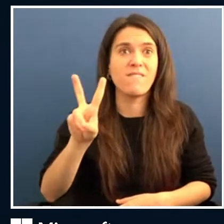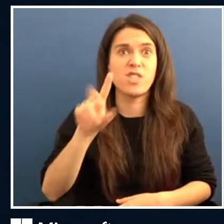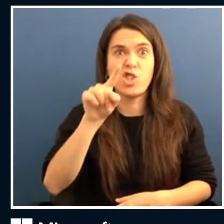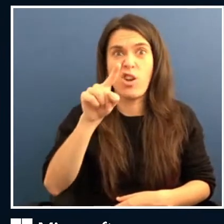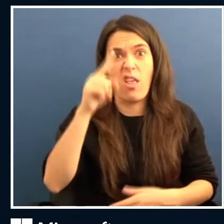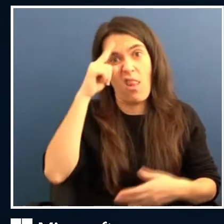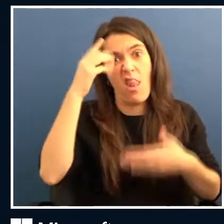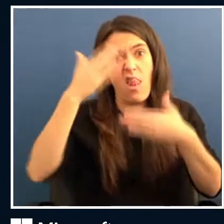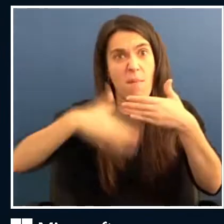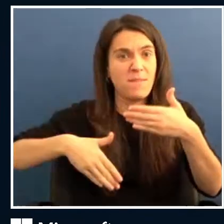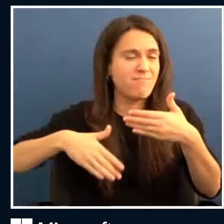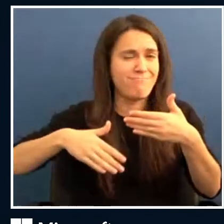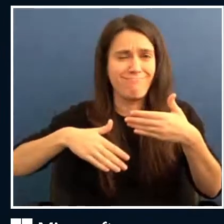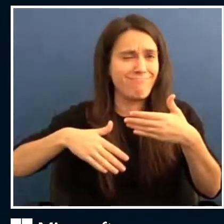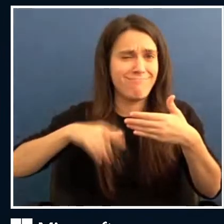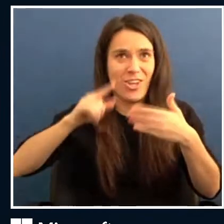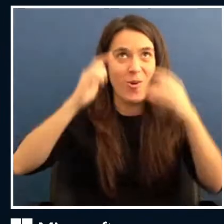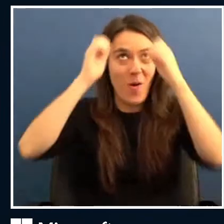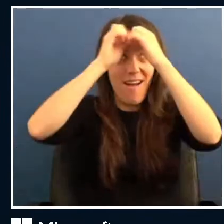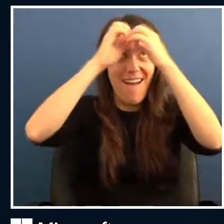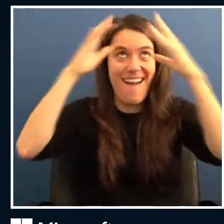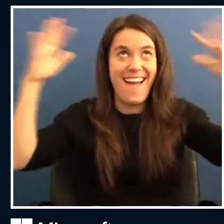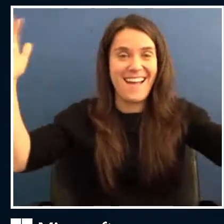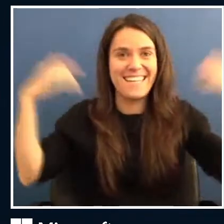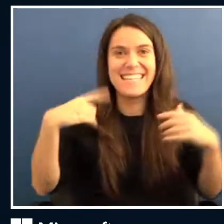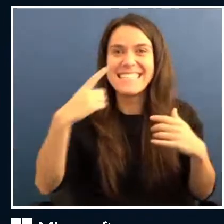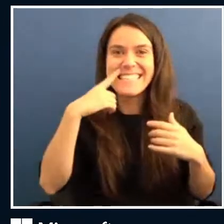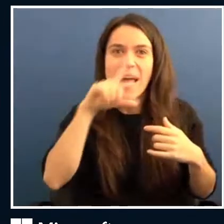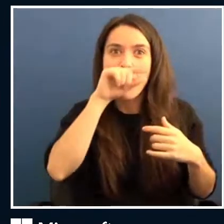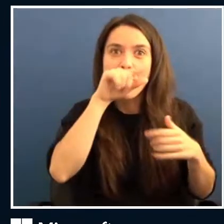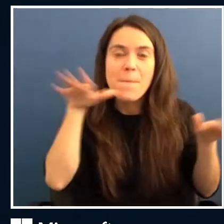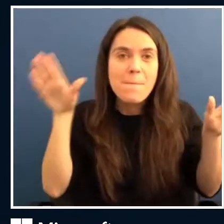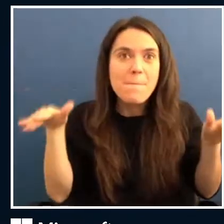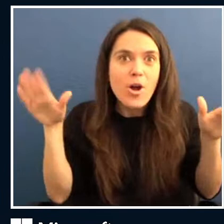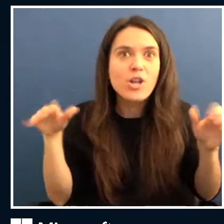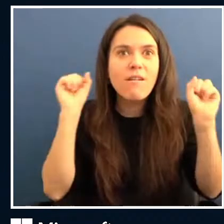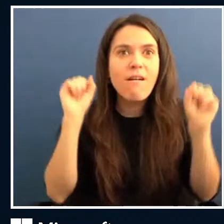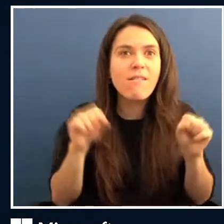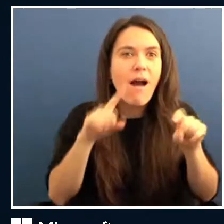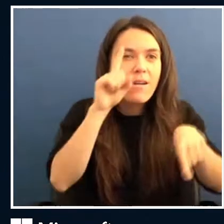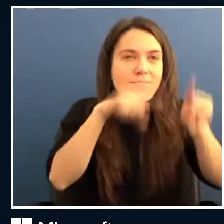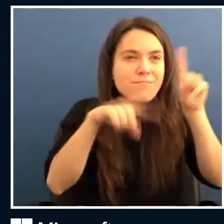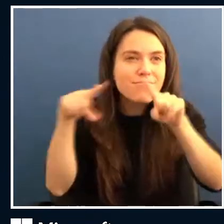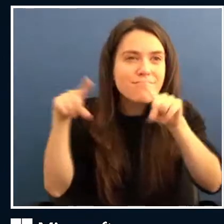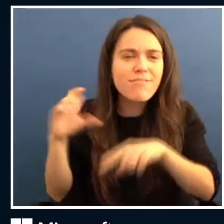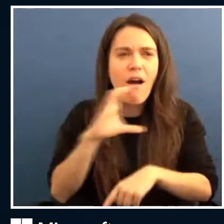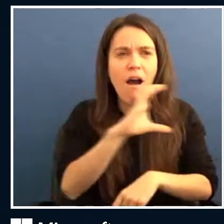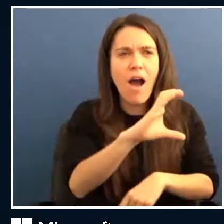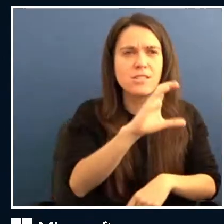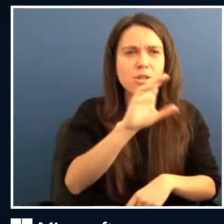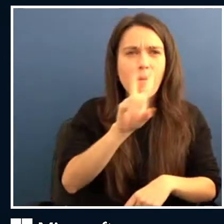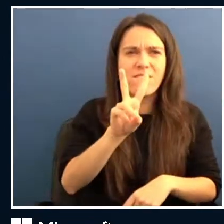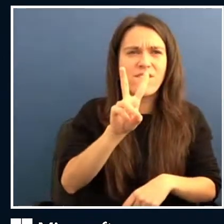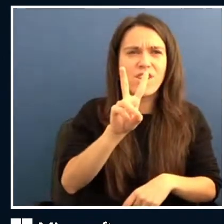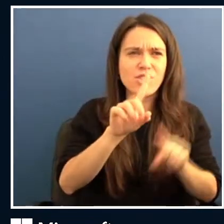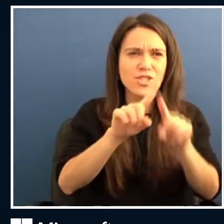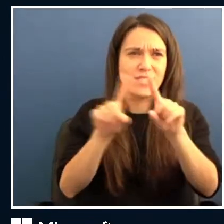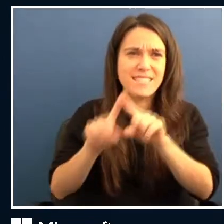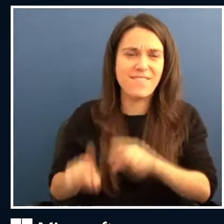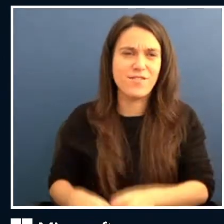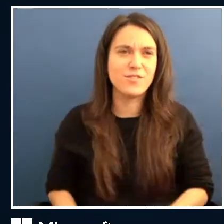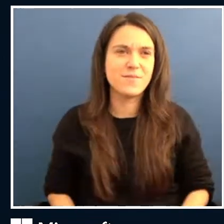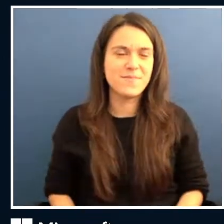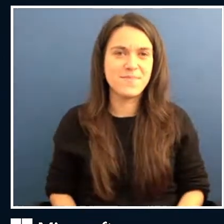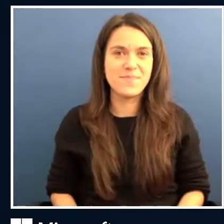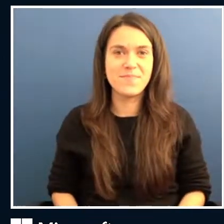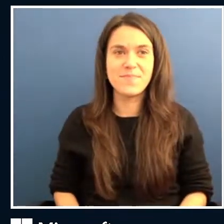see that birds are only the beginning to what Custom Vision is capable of. And so my question and call to action to you is, what